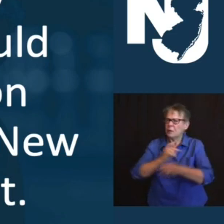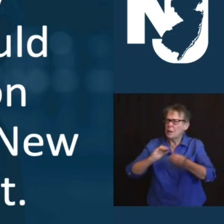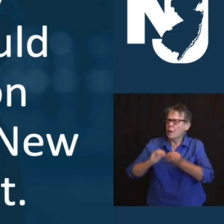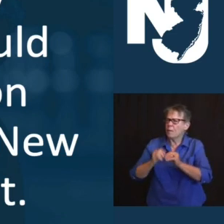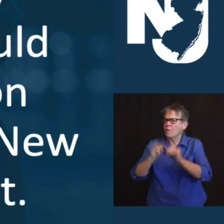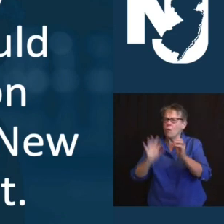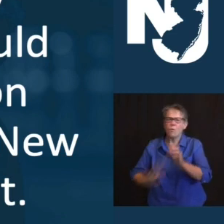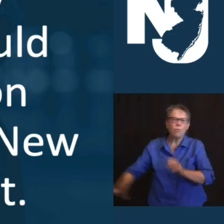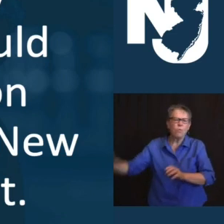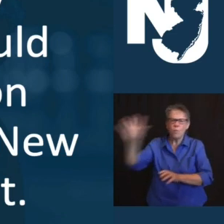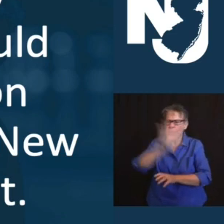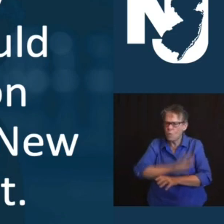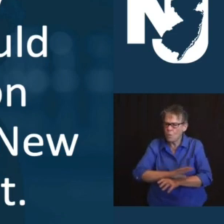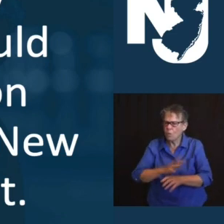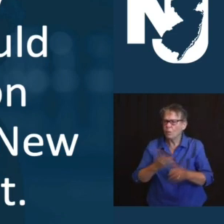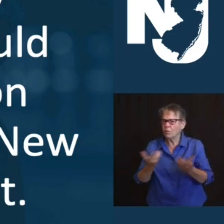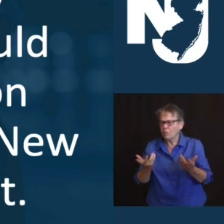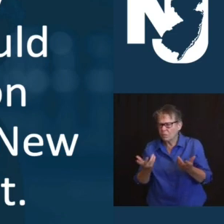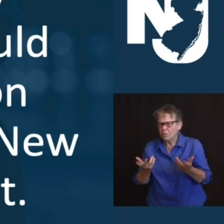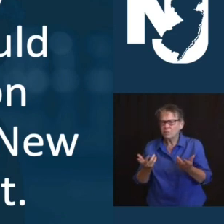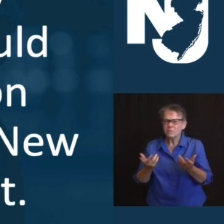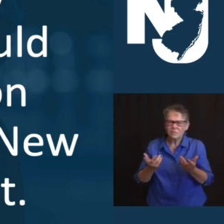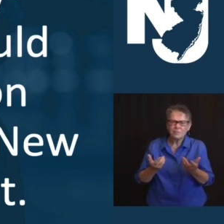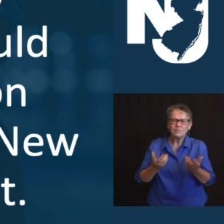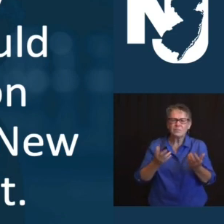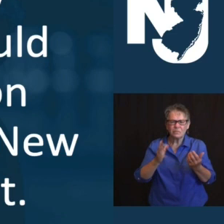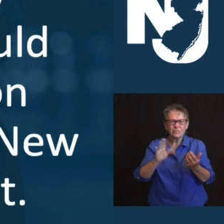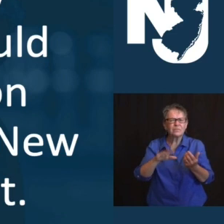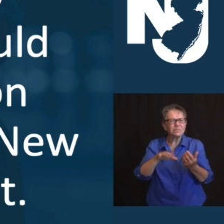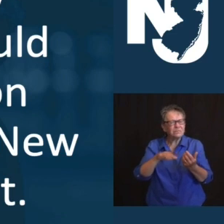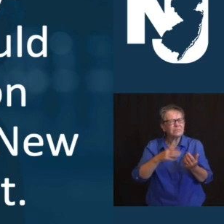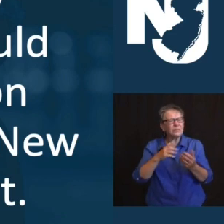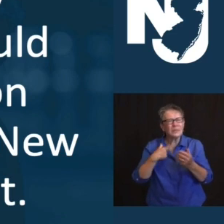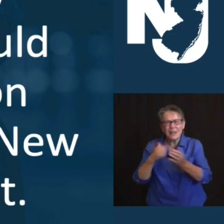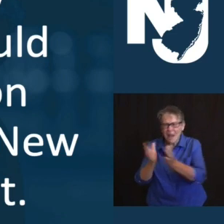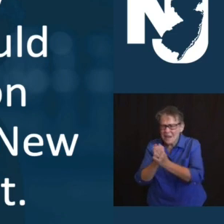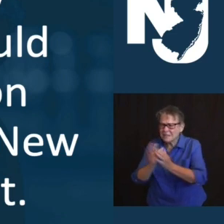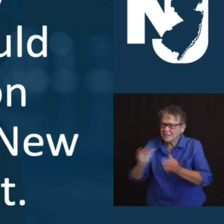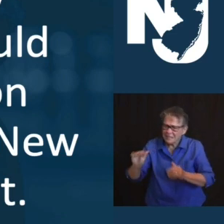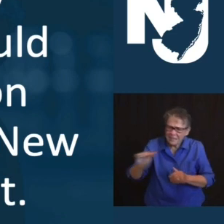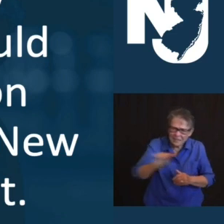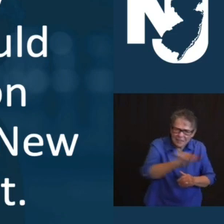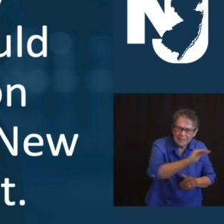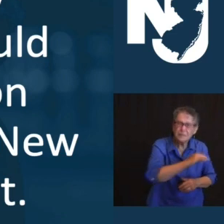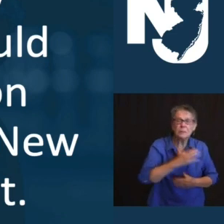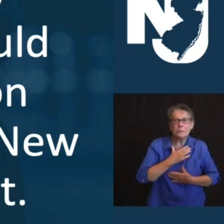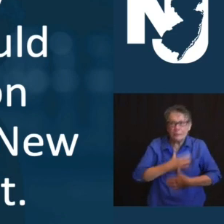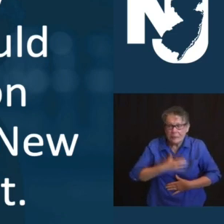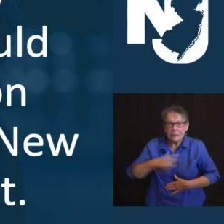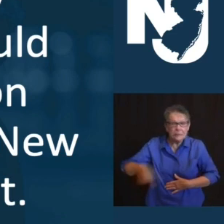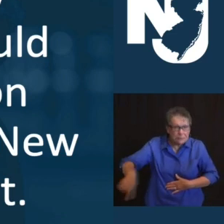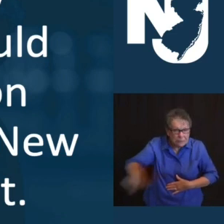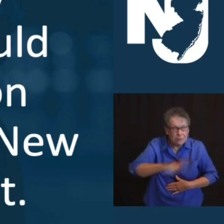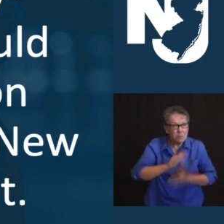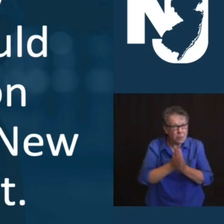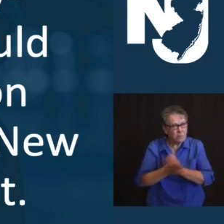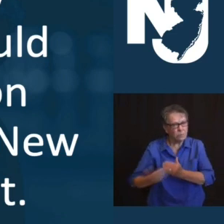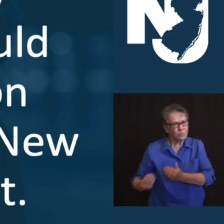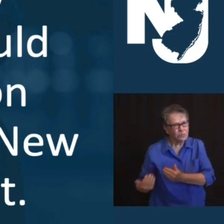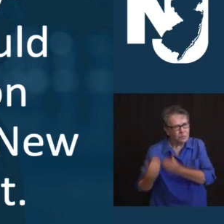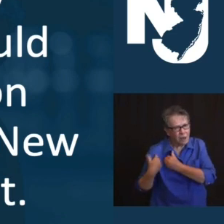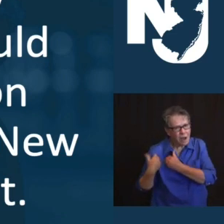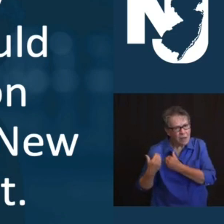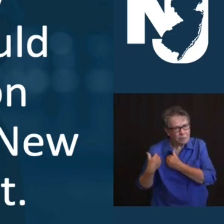common sense. It's the responsible thing to do. It's not part of the tri-state agreement, but as